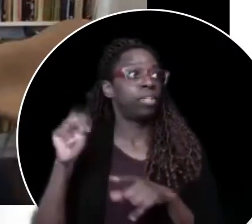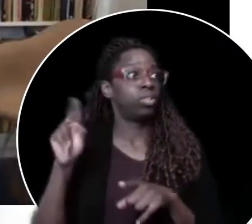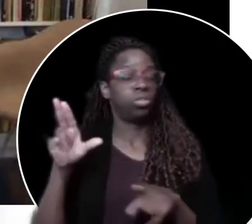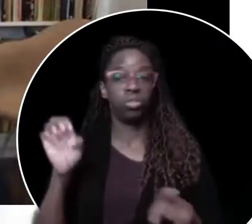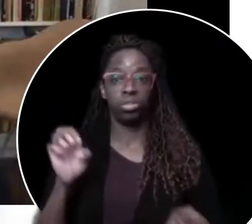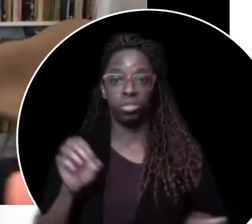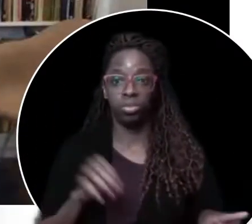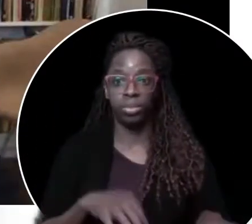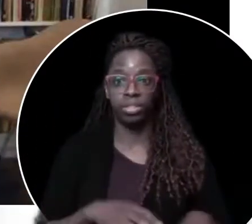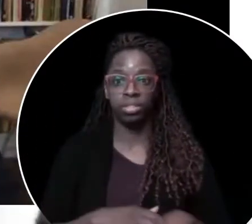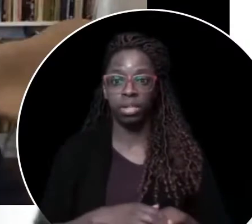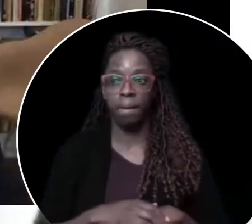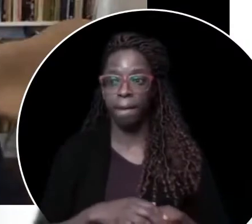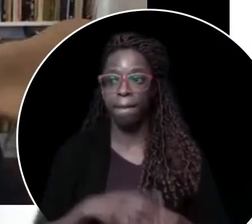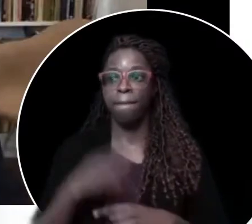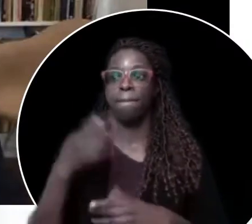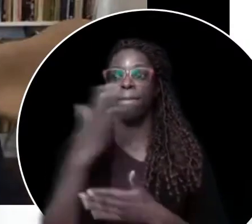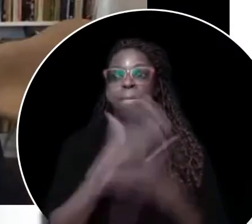ideas